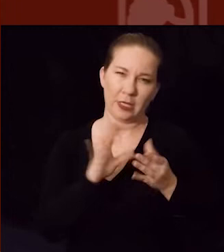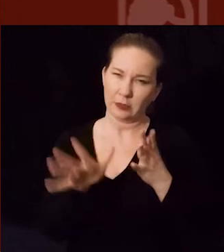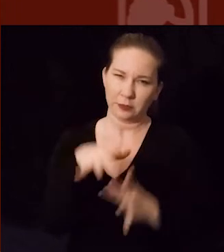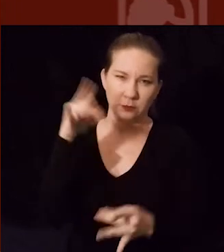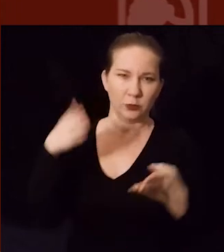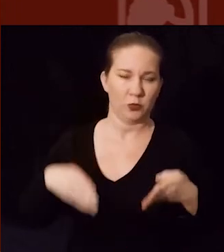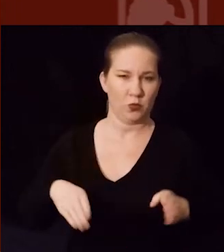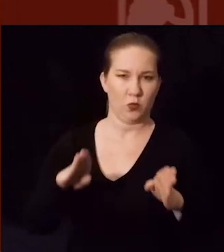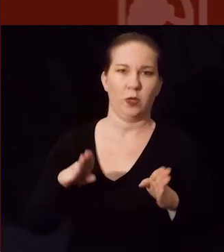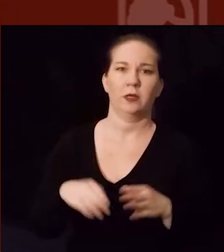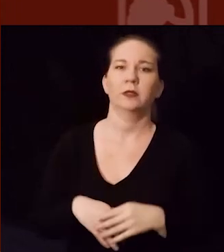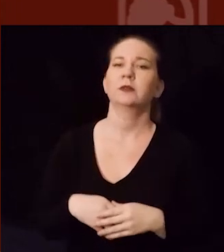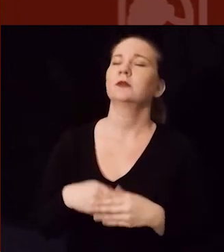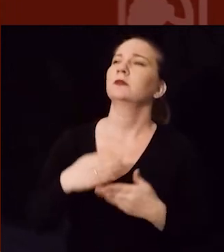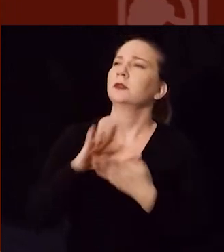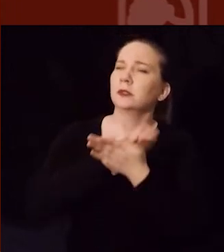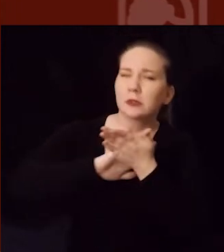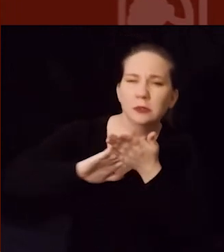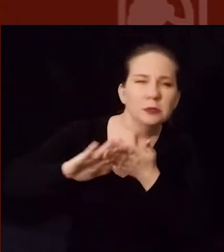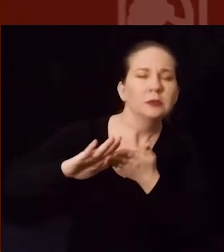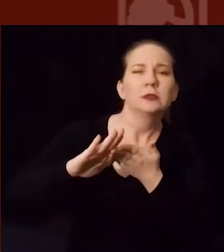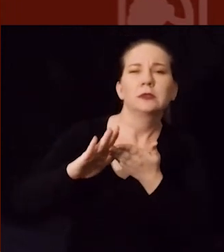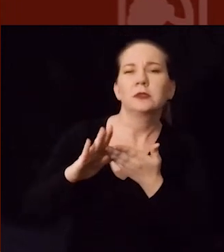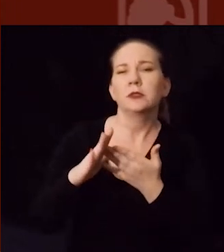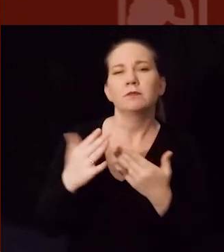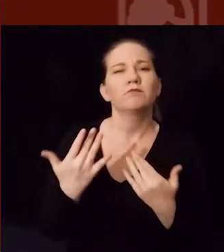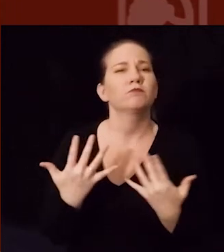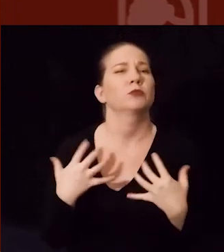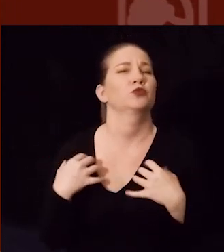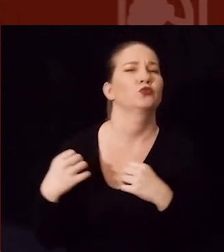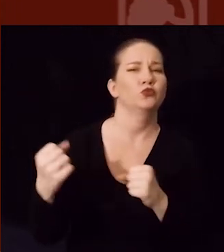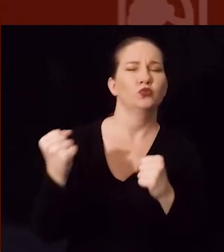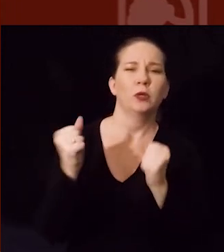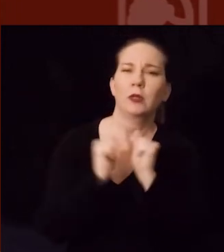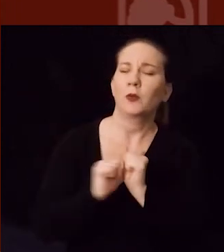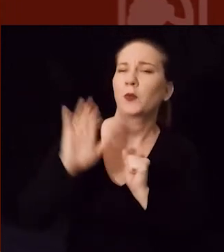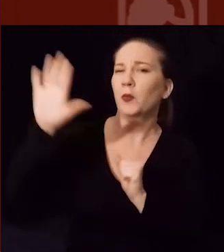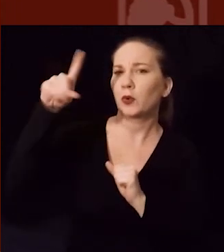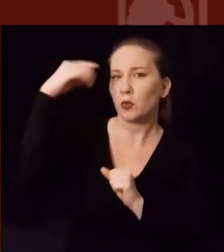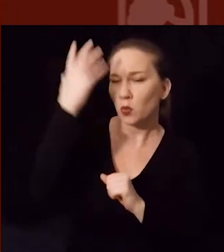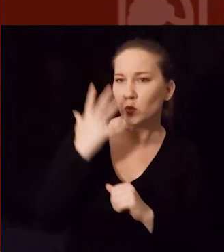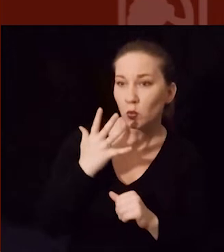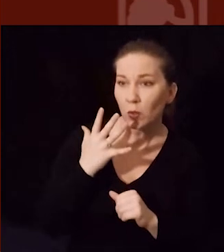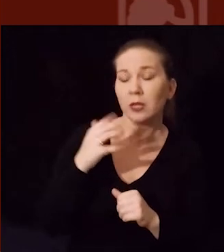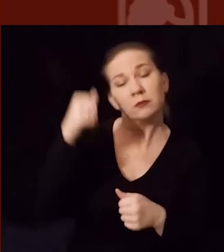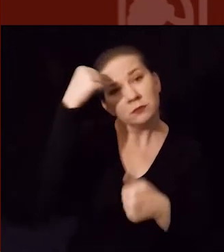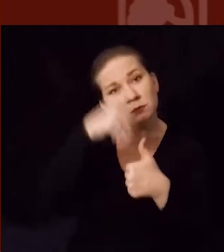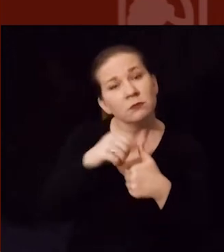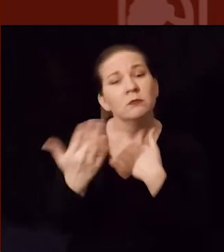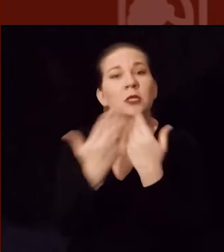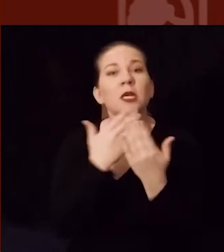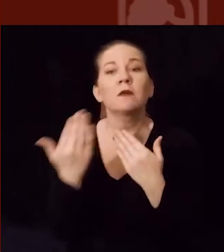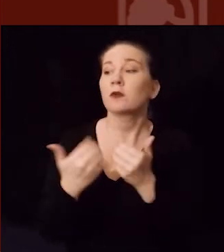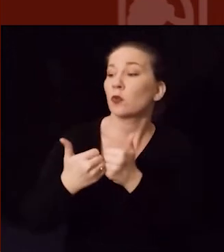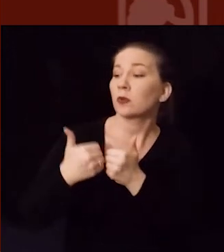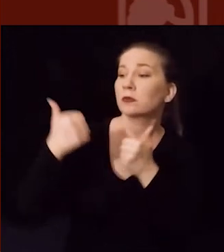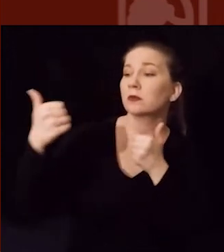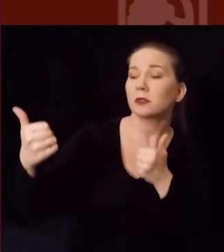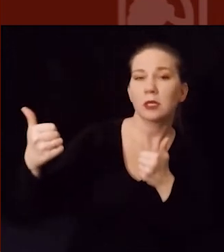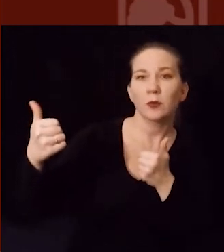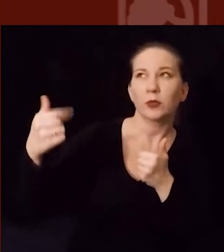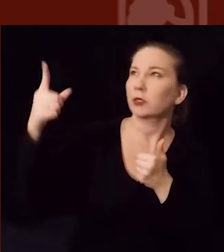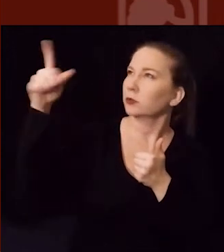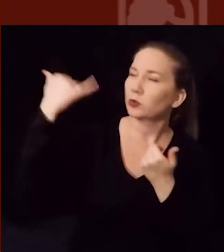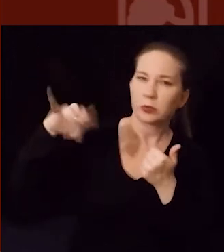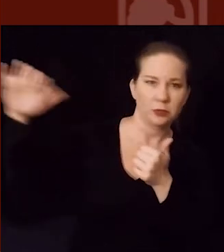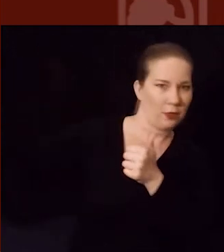strengthen us with your grace, Lord Jesus, and help us to be mindful that, though we are separate from one another, you are always present